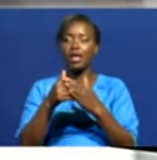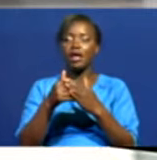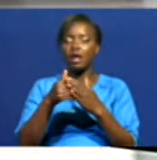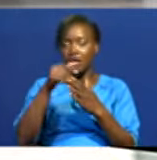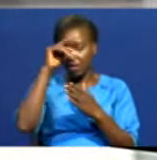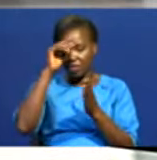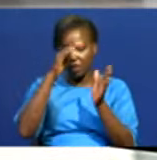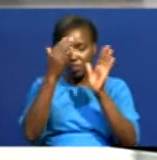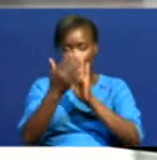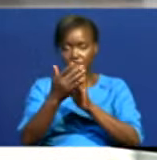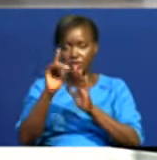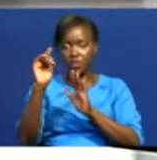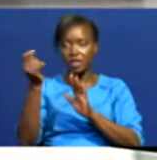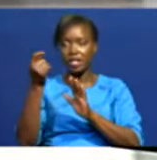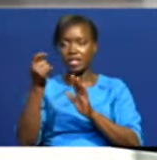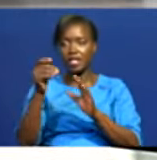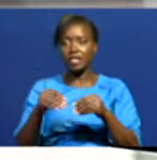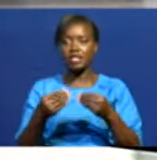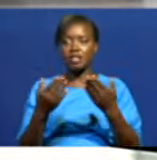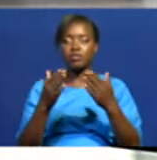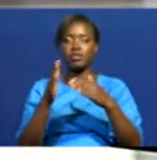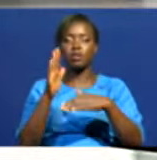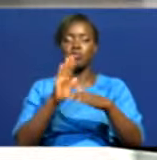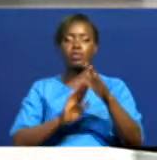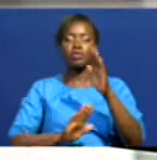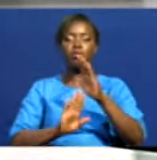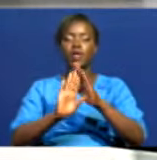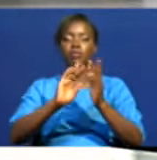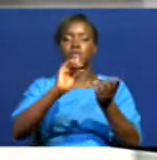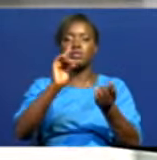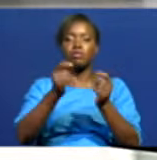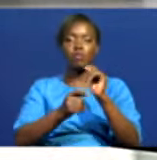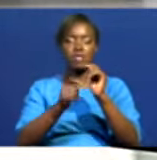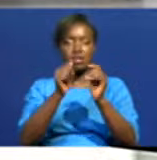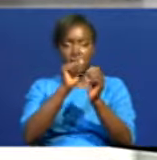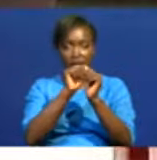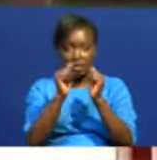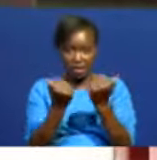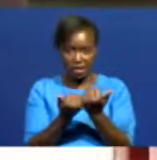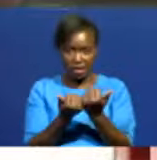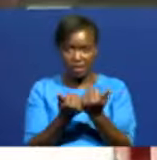to the people of Kenya in line with the bottom-up transformative agenda.